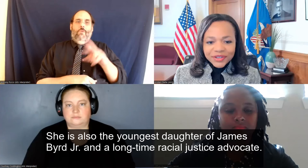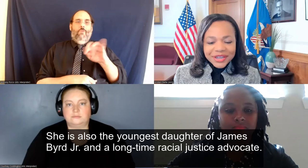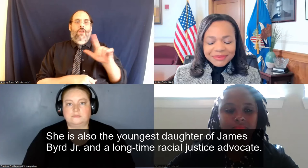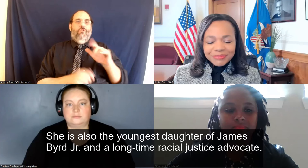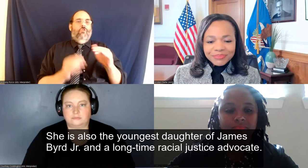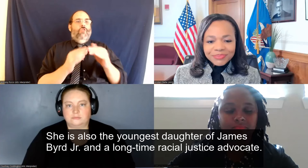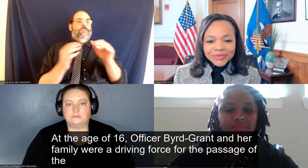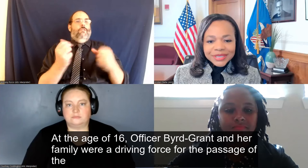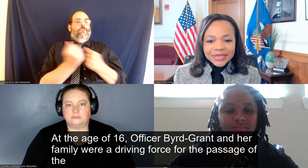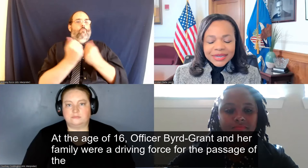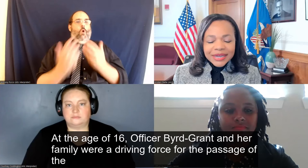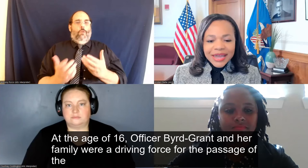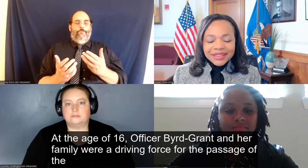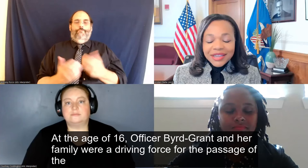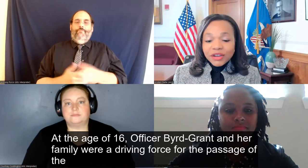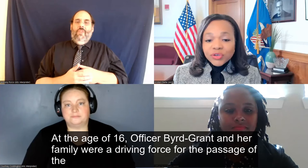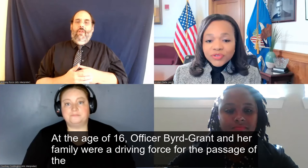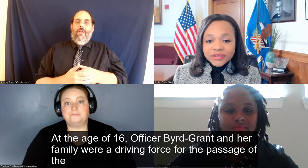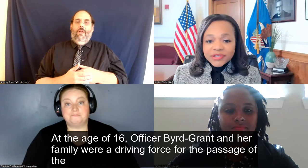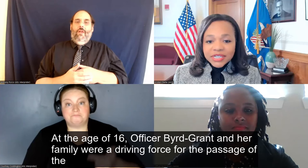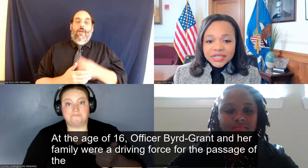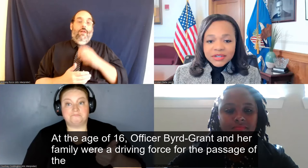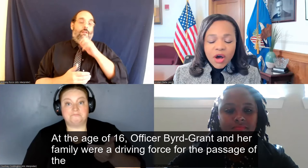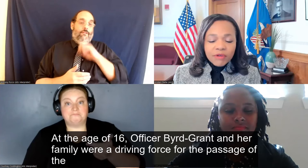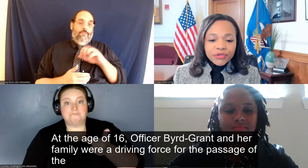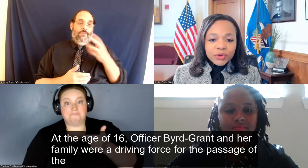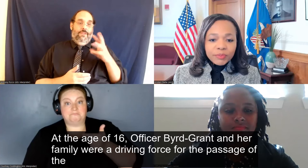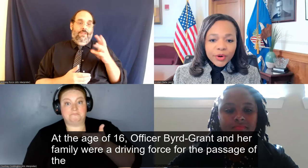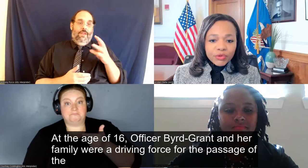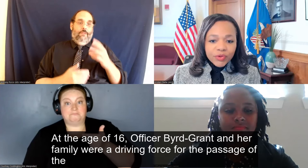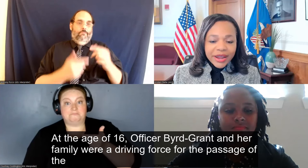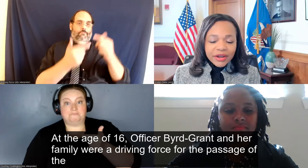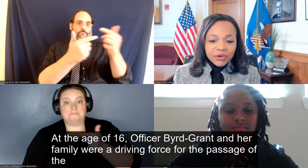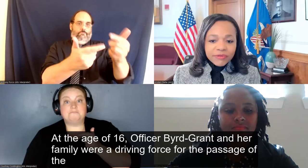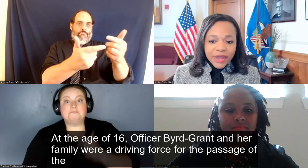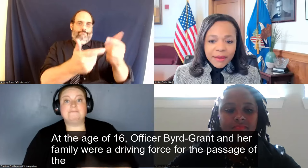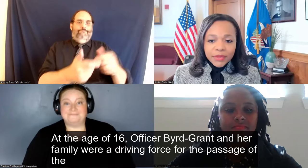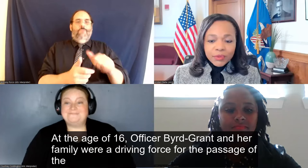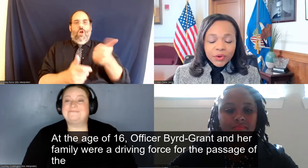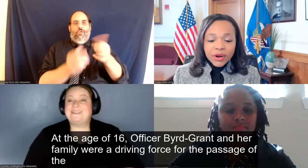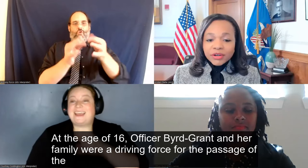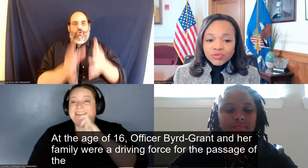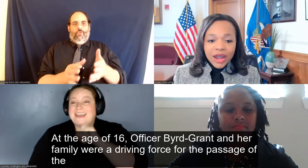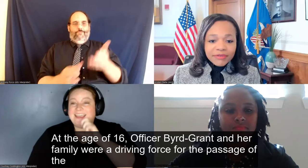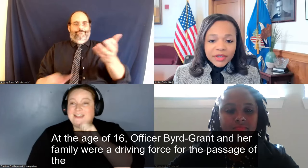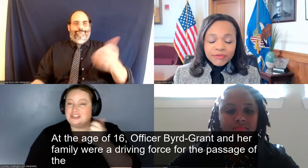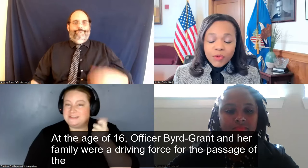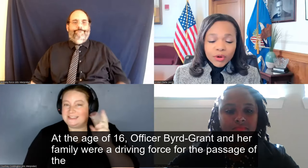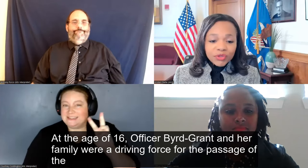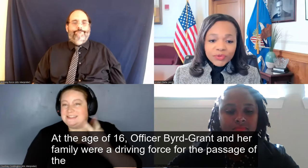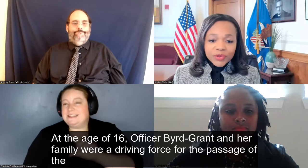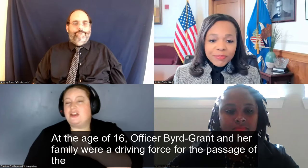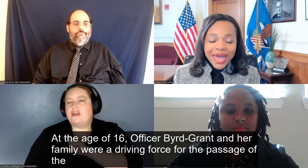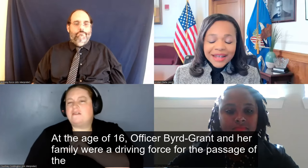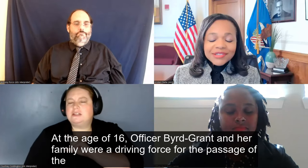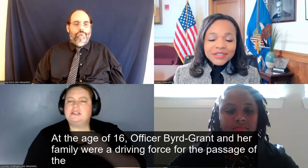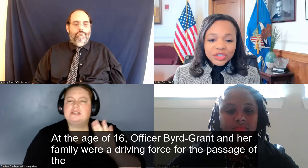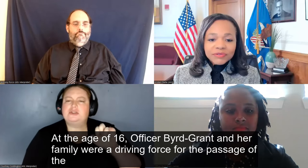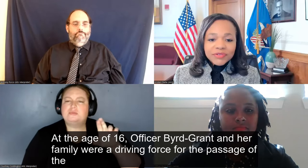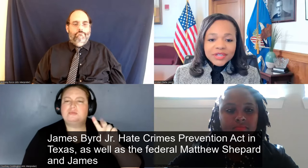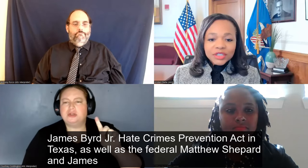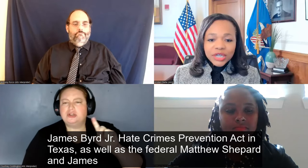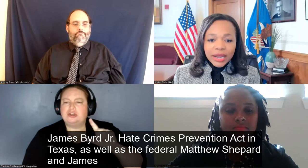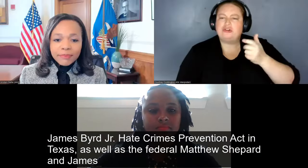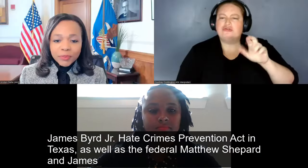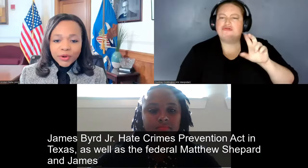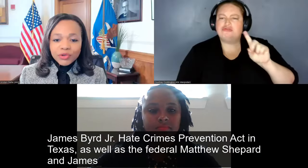justice advocate. At the age of 16, Officer Byrd Grant and her family were a driving force for the passage